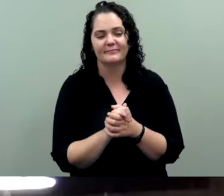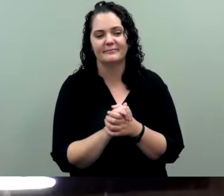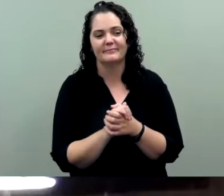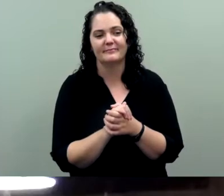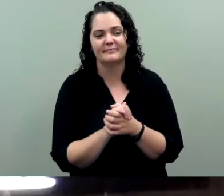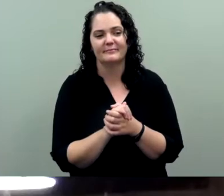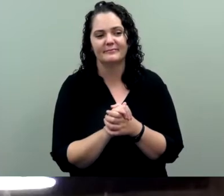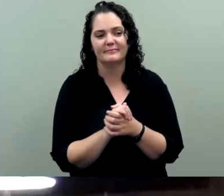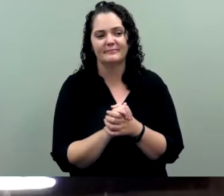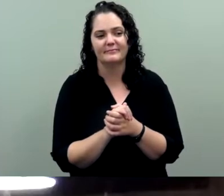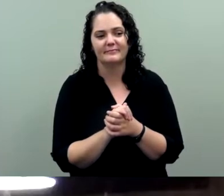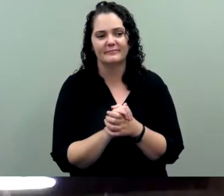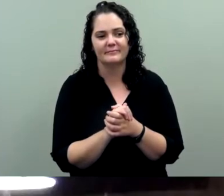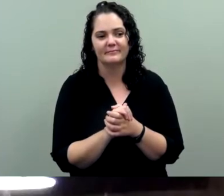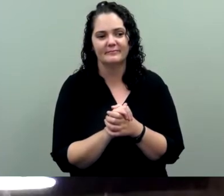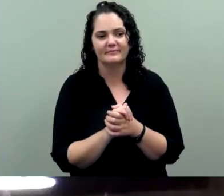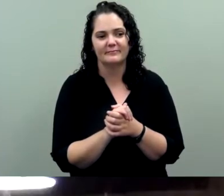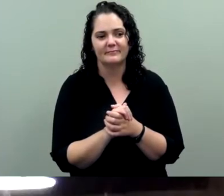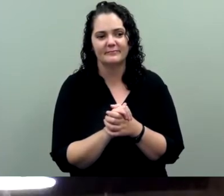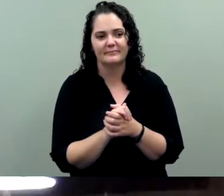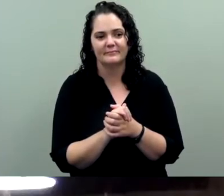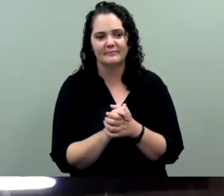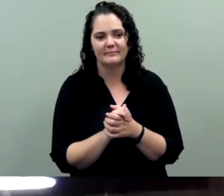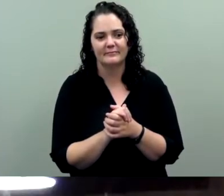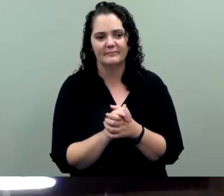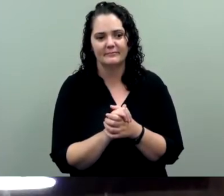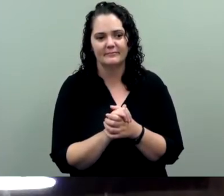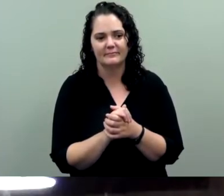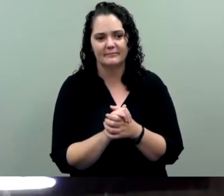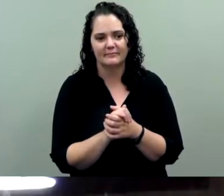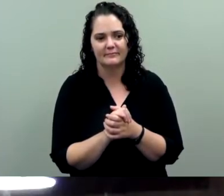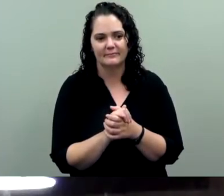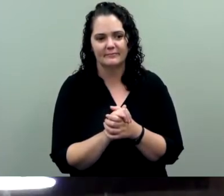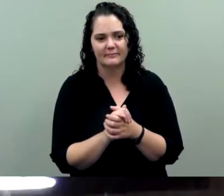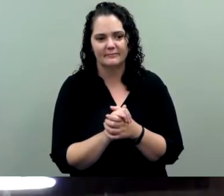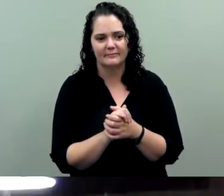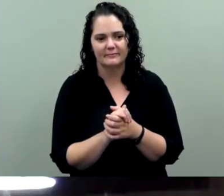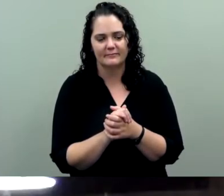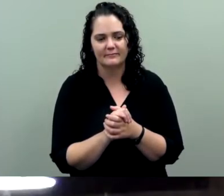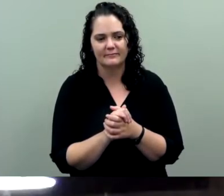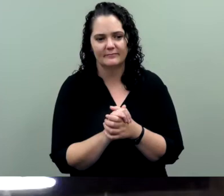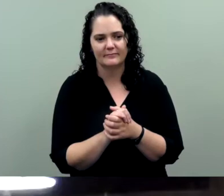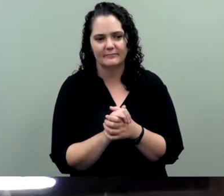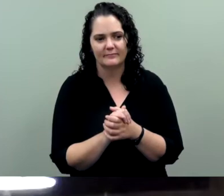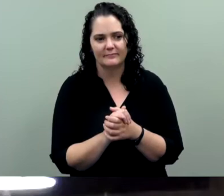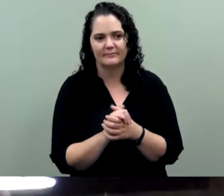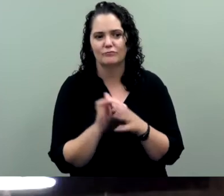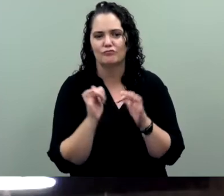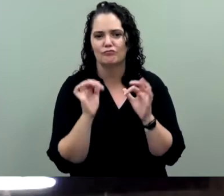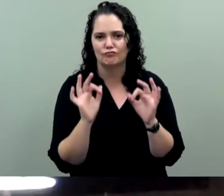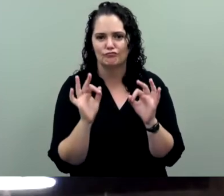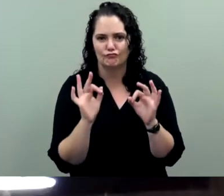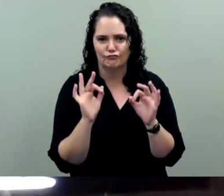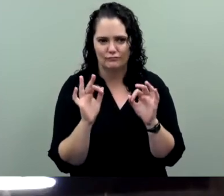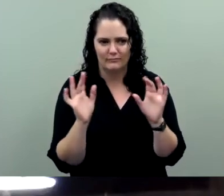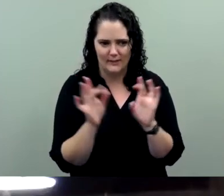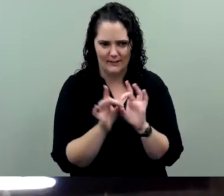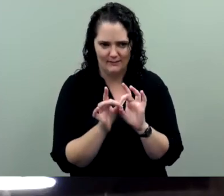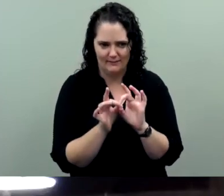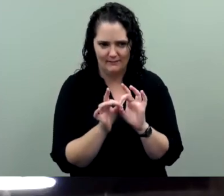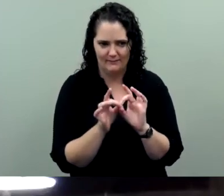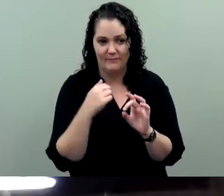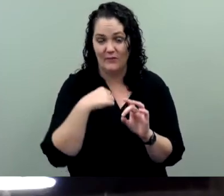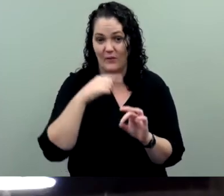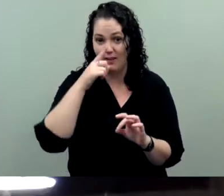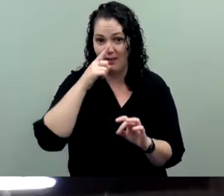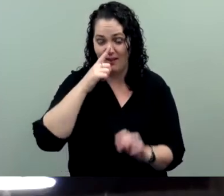All right, excellent. Okay, so now I am well connected there to my brush that I can draw